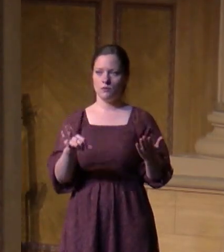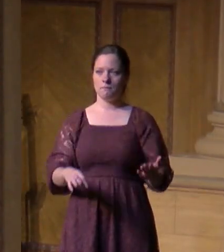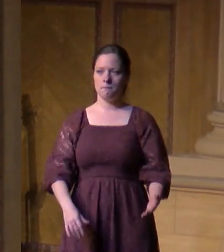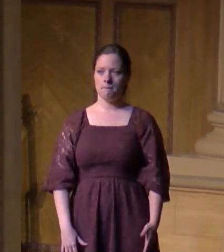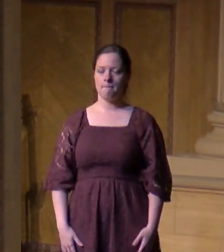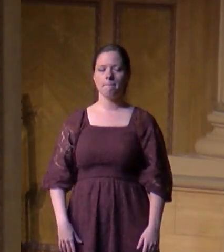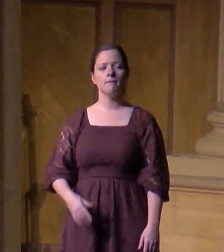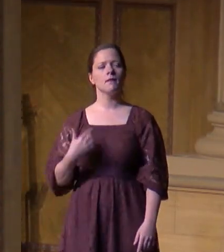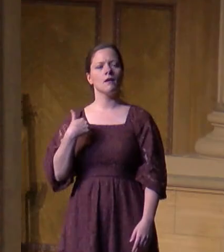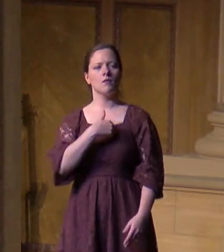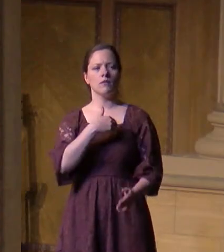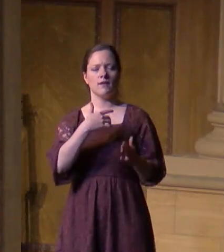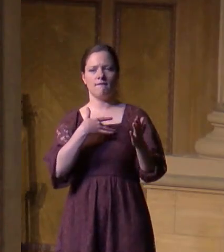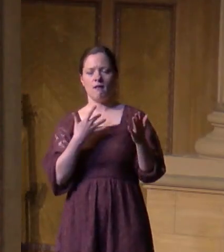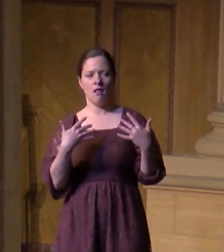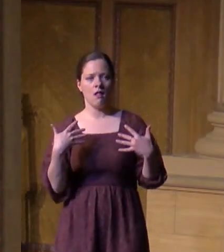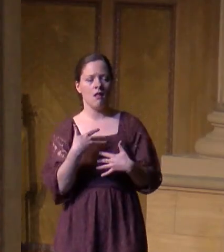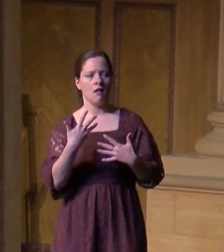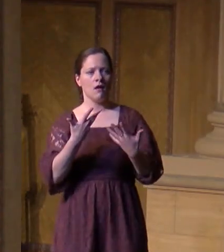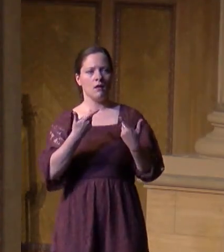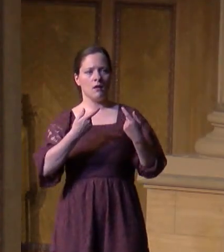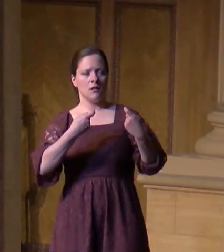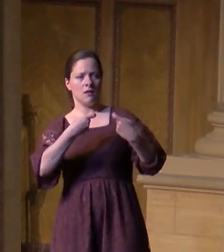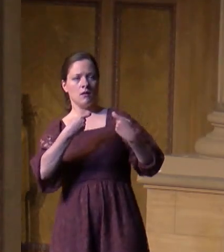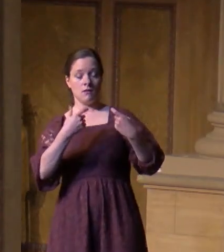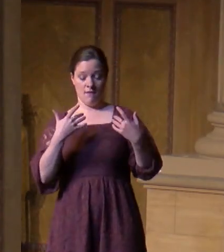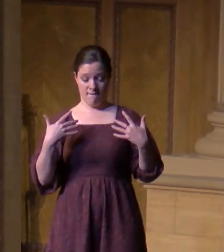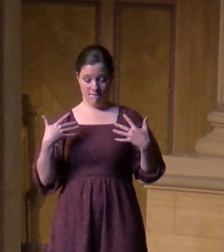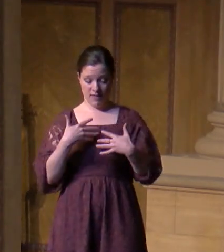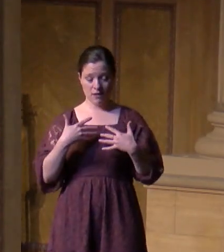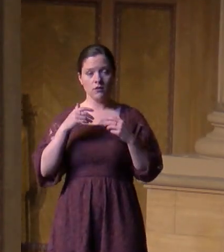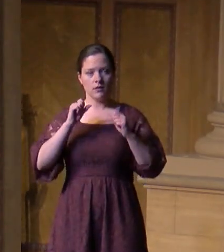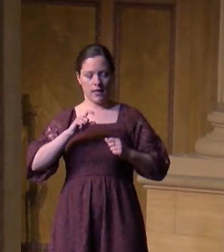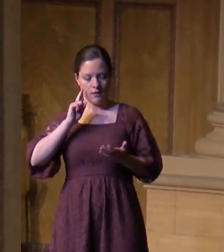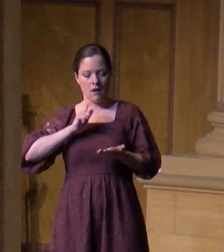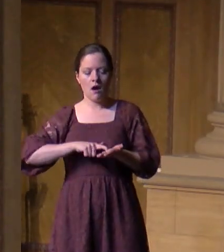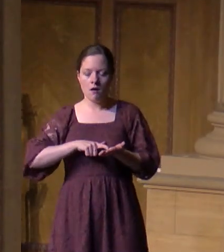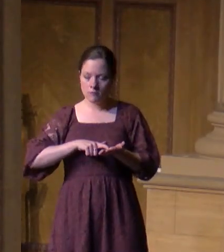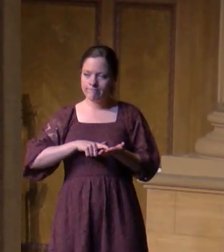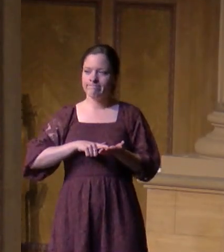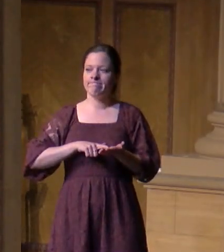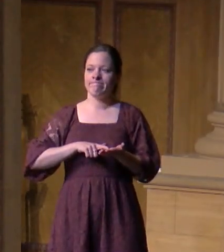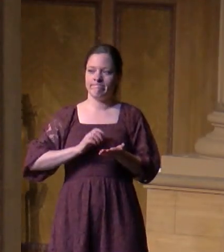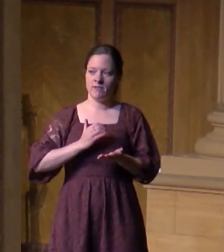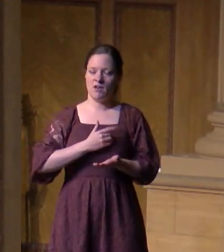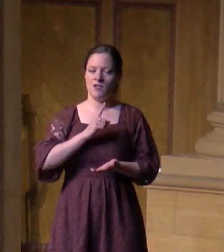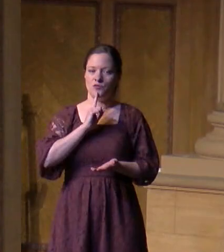they rule us with fear and our fears can reveal to us who our true king is